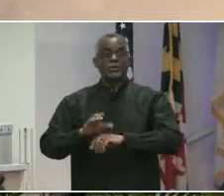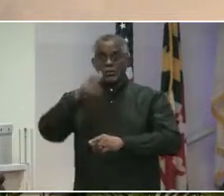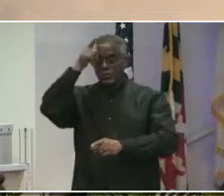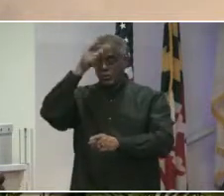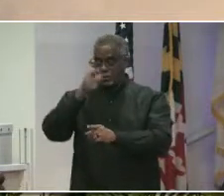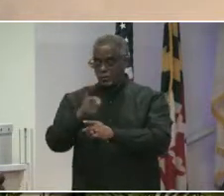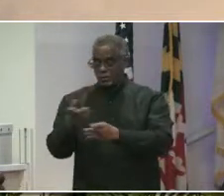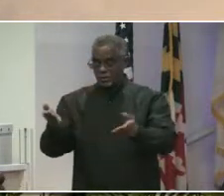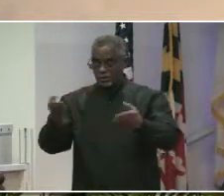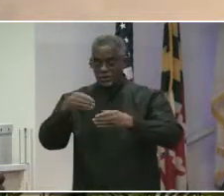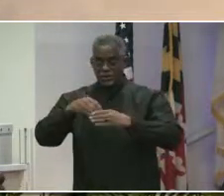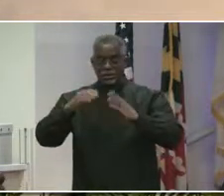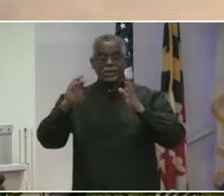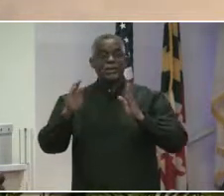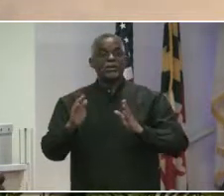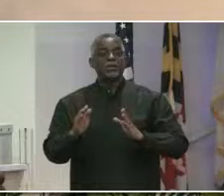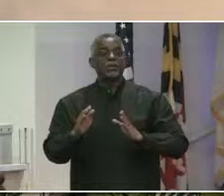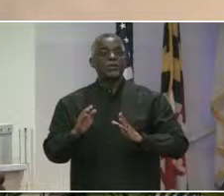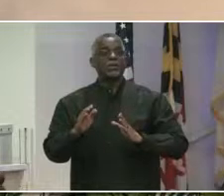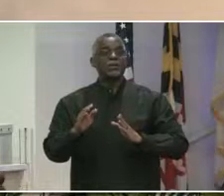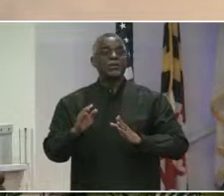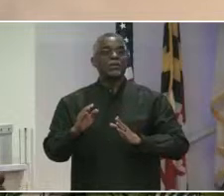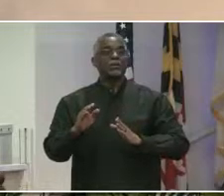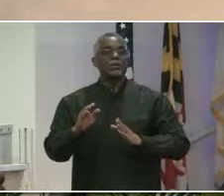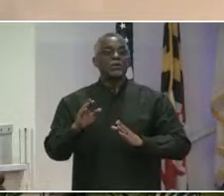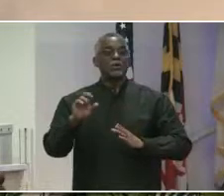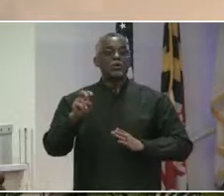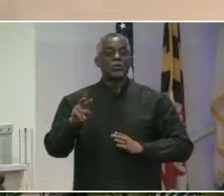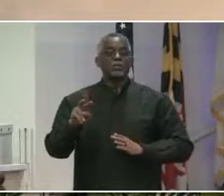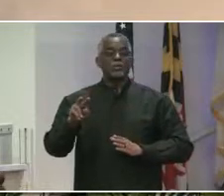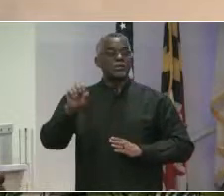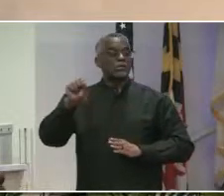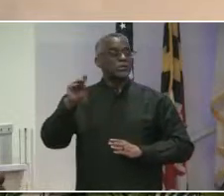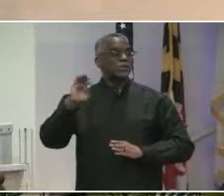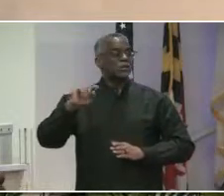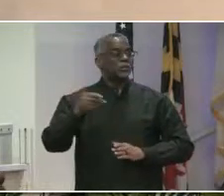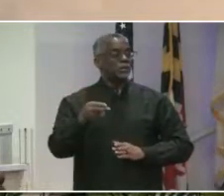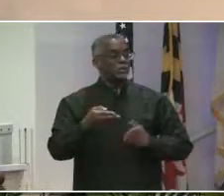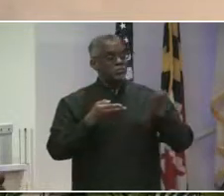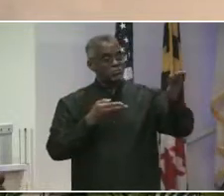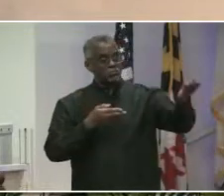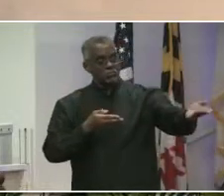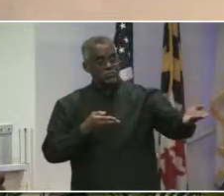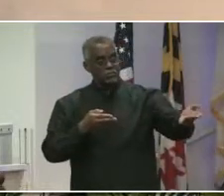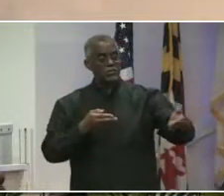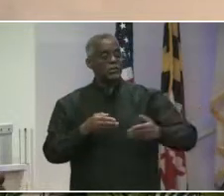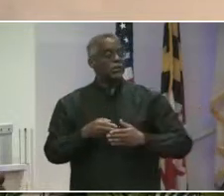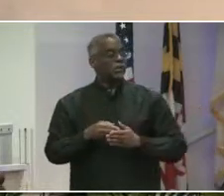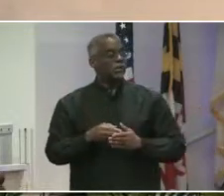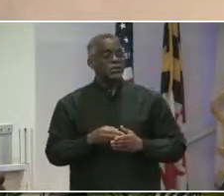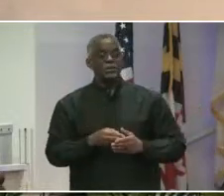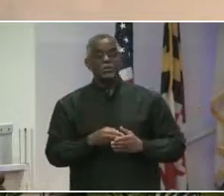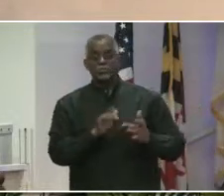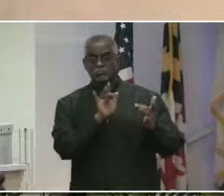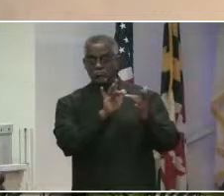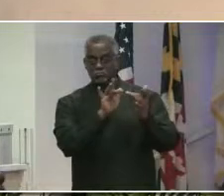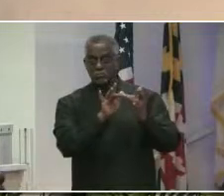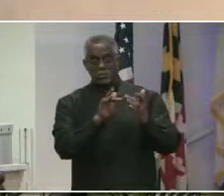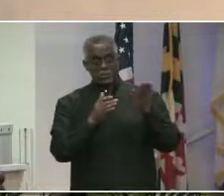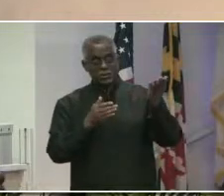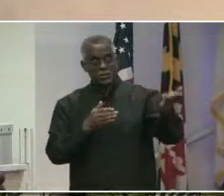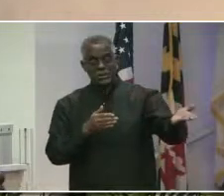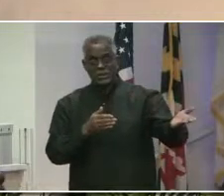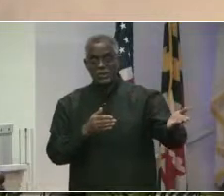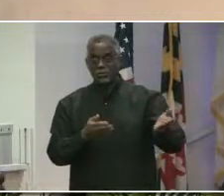the house, Reverend Abraham Smith, if you can raise your hand. Amen. You all can see him